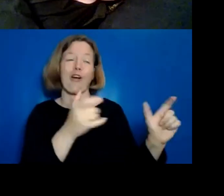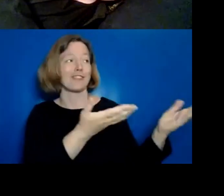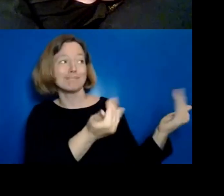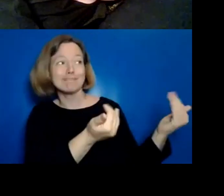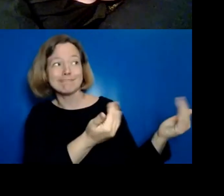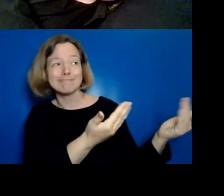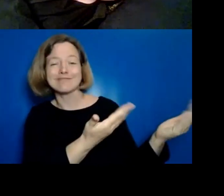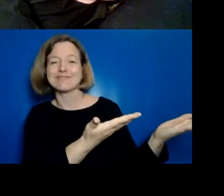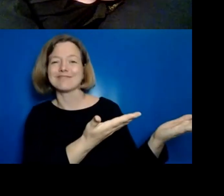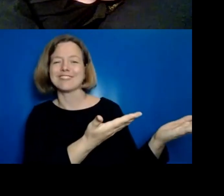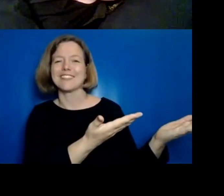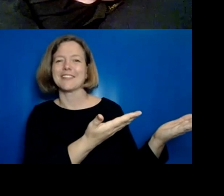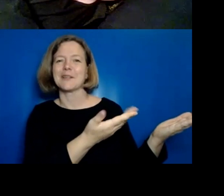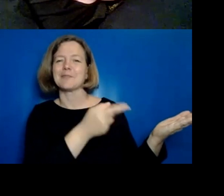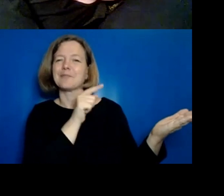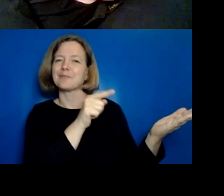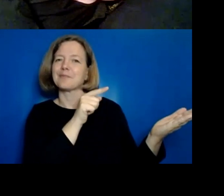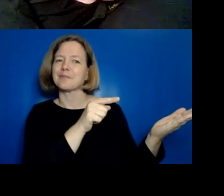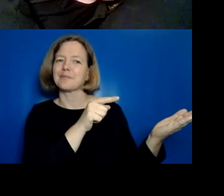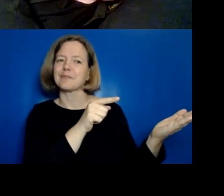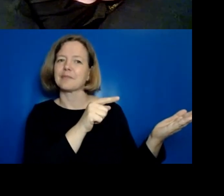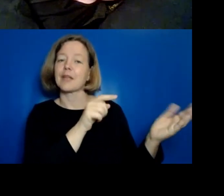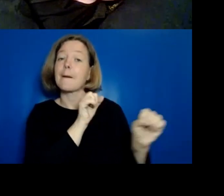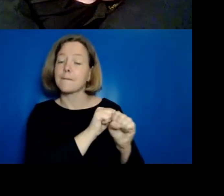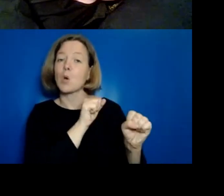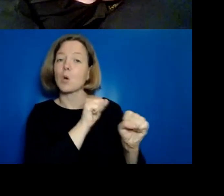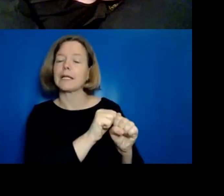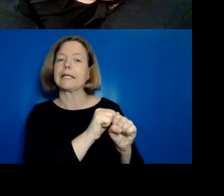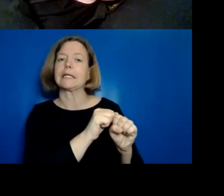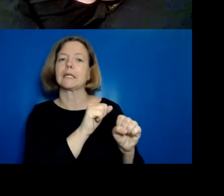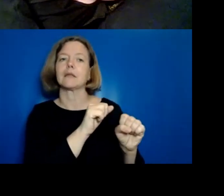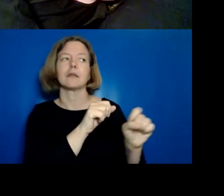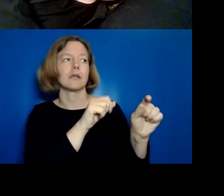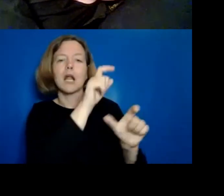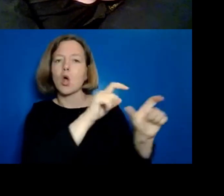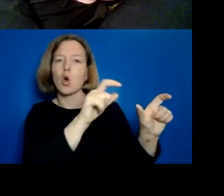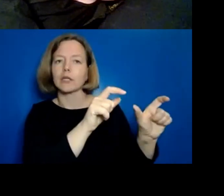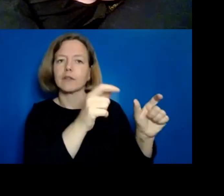we are going, there is a potential of missing certain people.